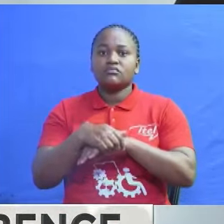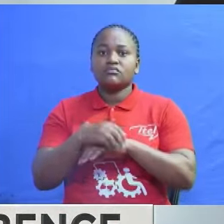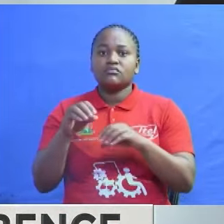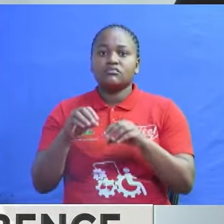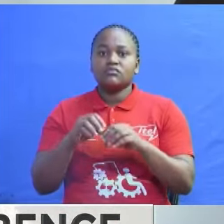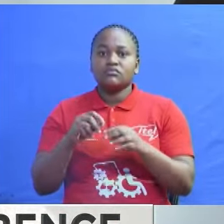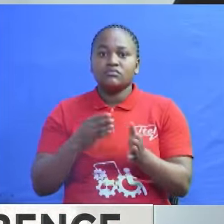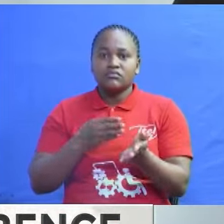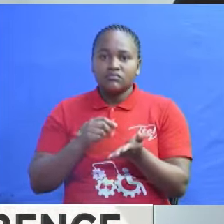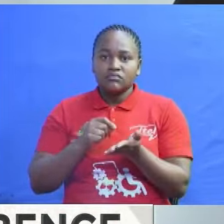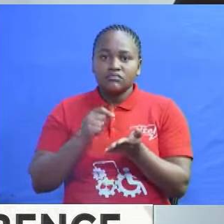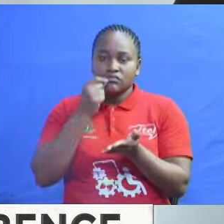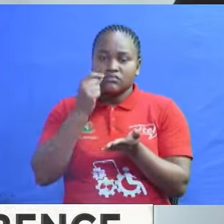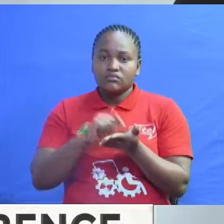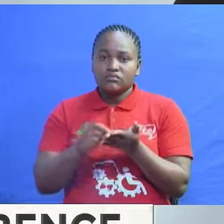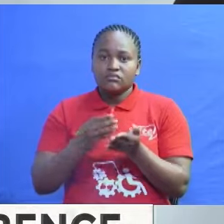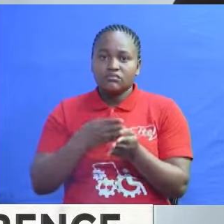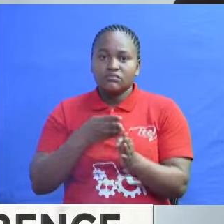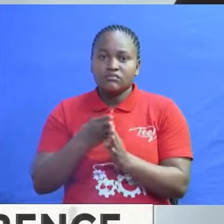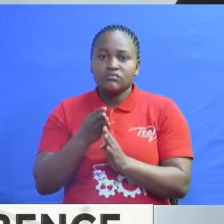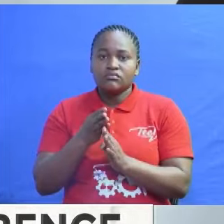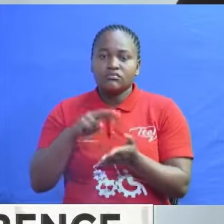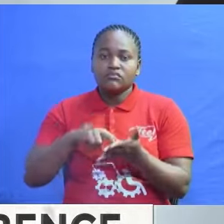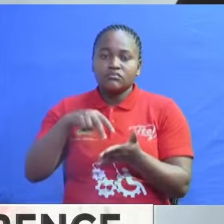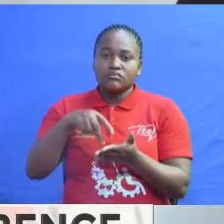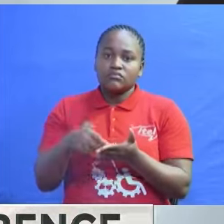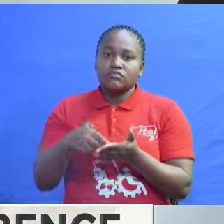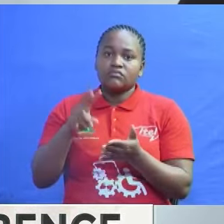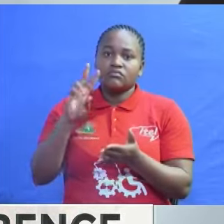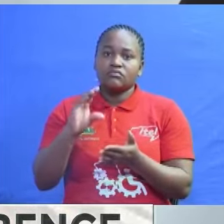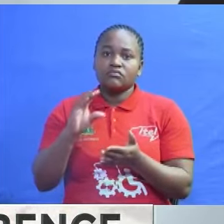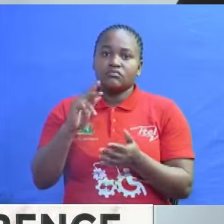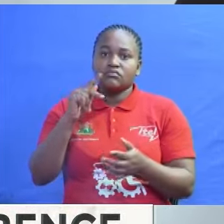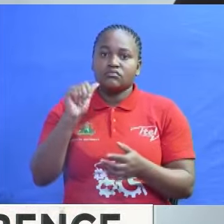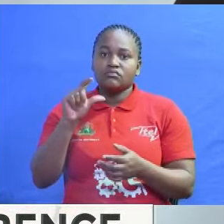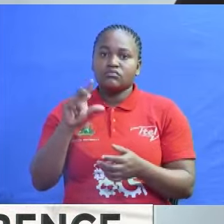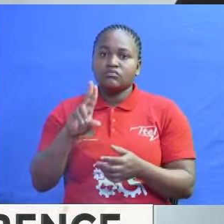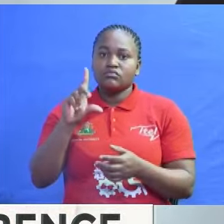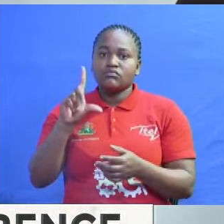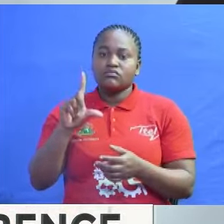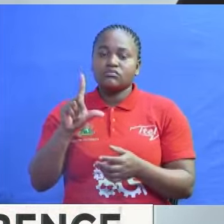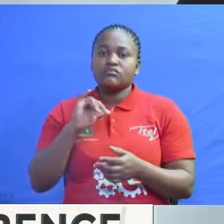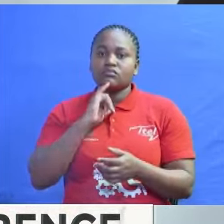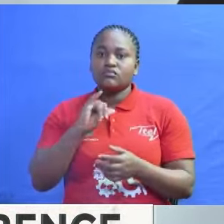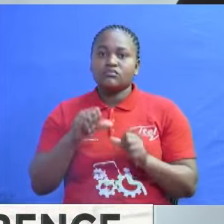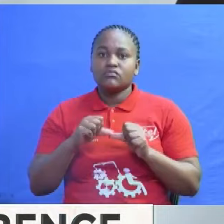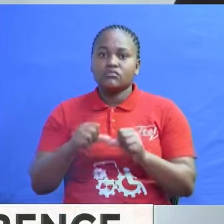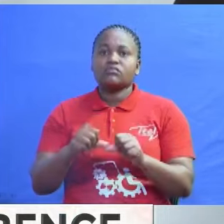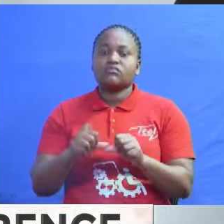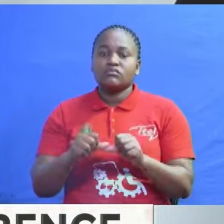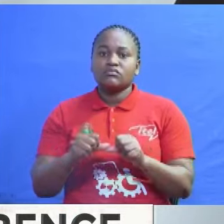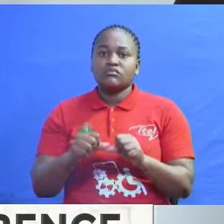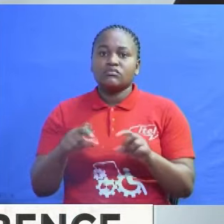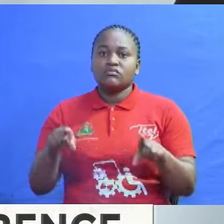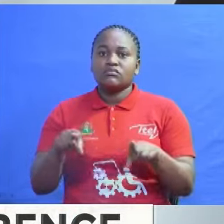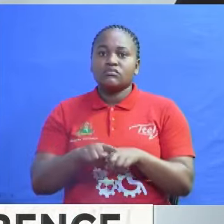the secretary general, meaning our Vice Chancellor Professor Paul K. Wainaina continues to be